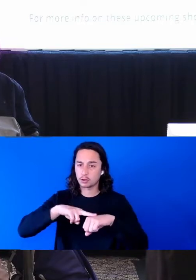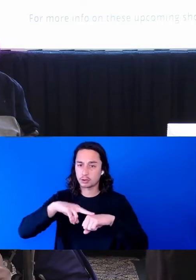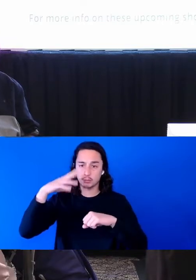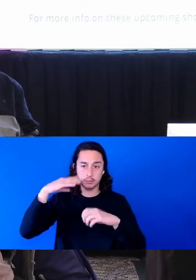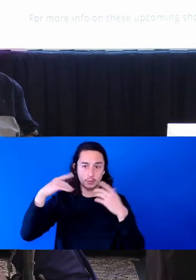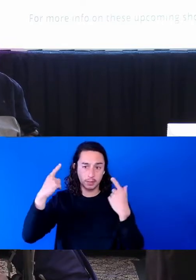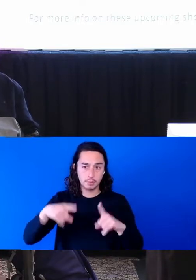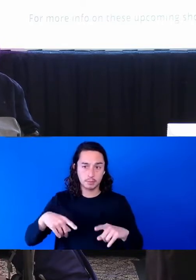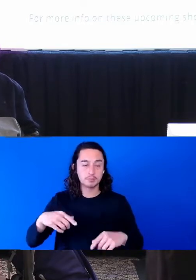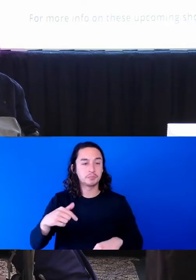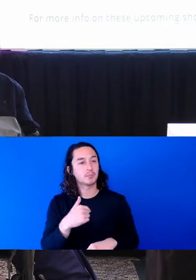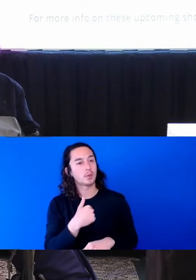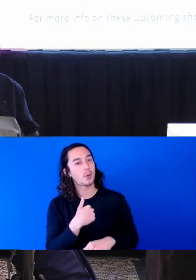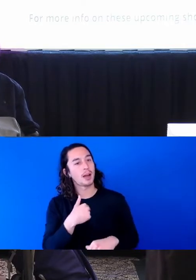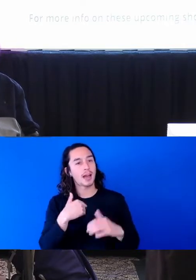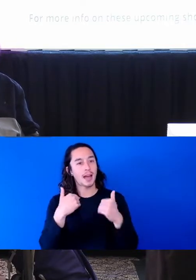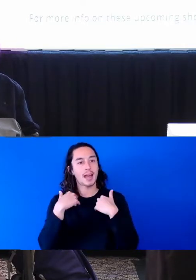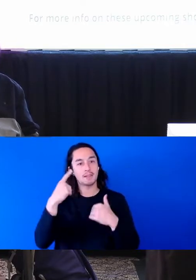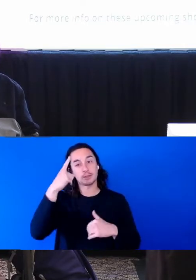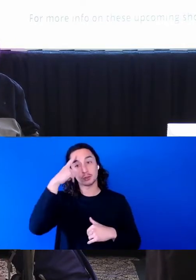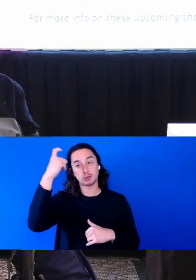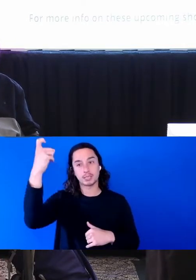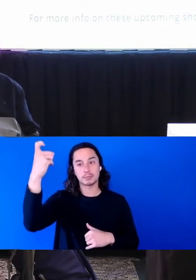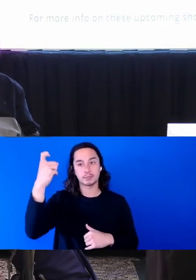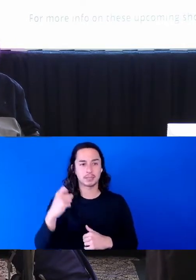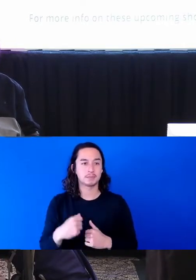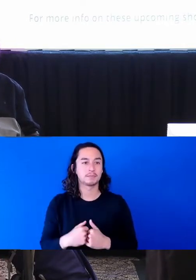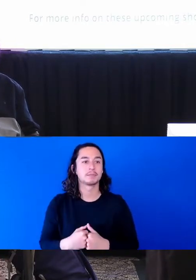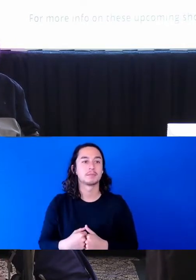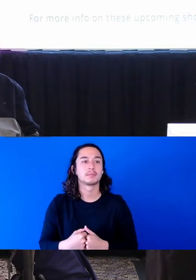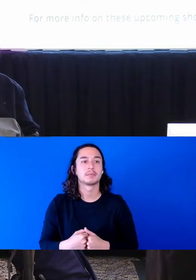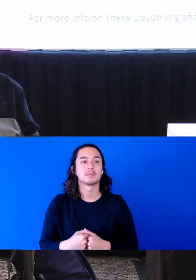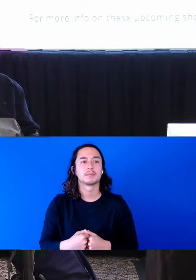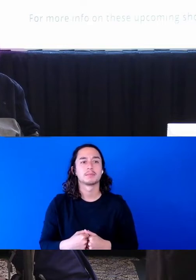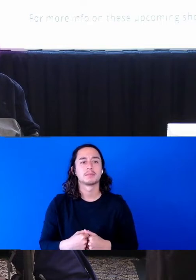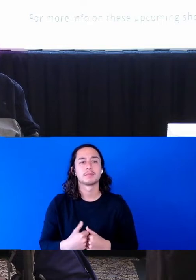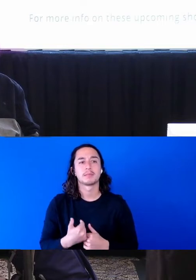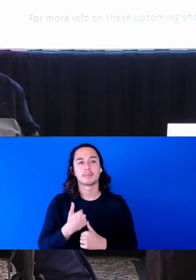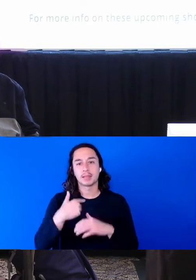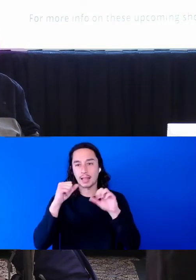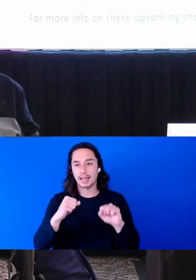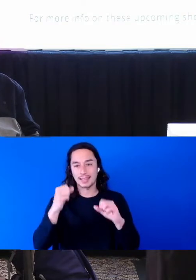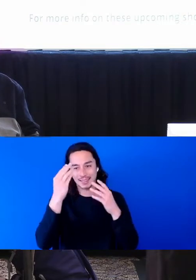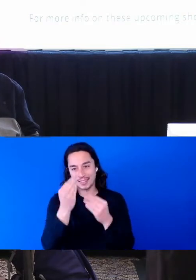there's no near yet. Okay. I can let you know.